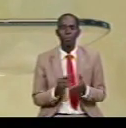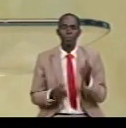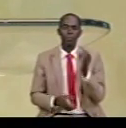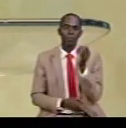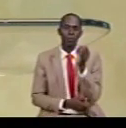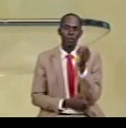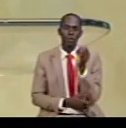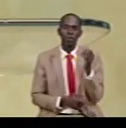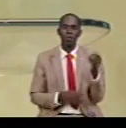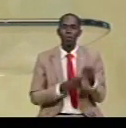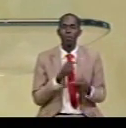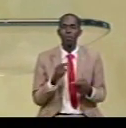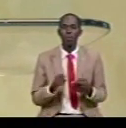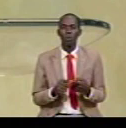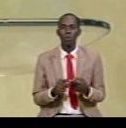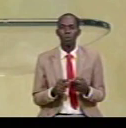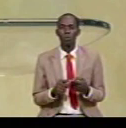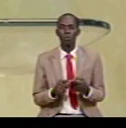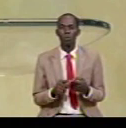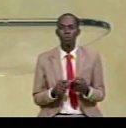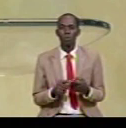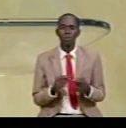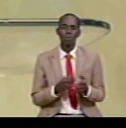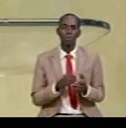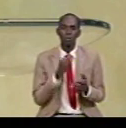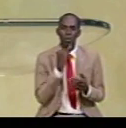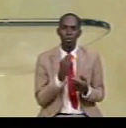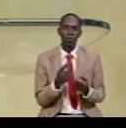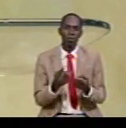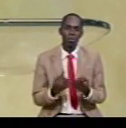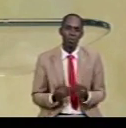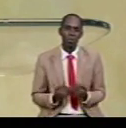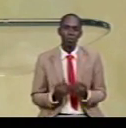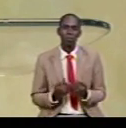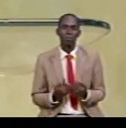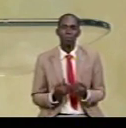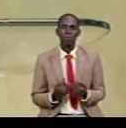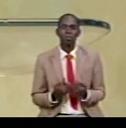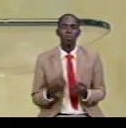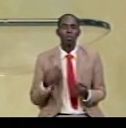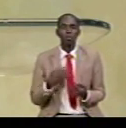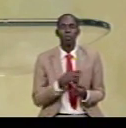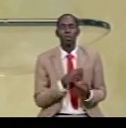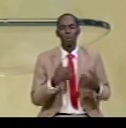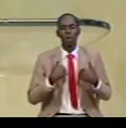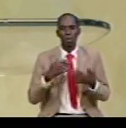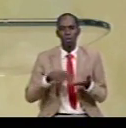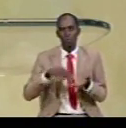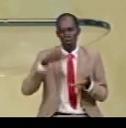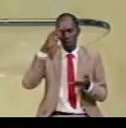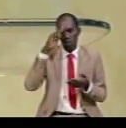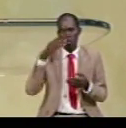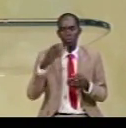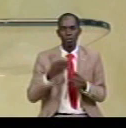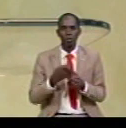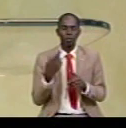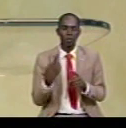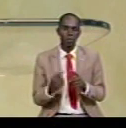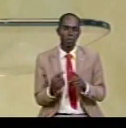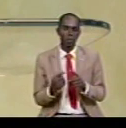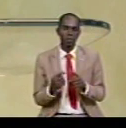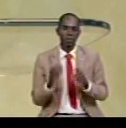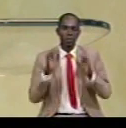is coming, yes, we have learned from the study that temptation actually comes from the